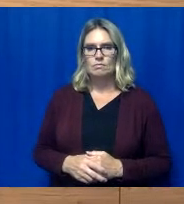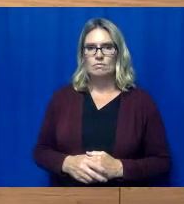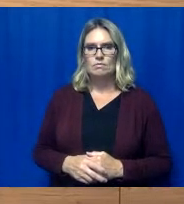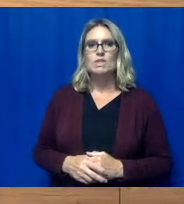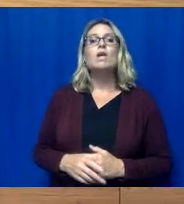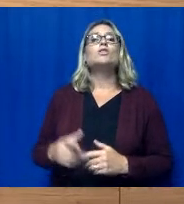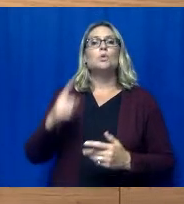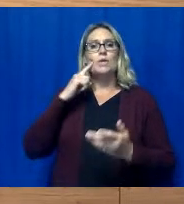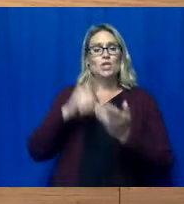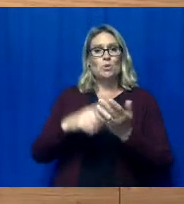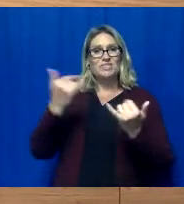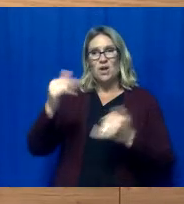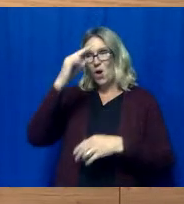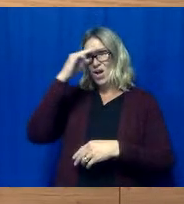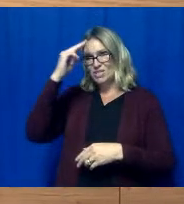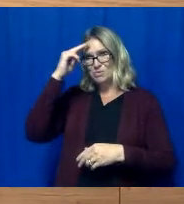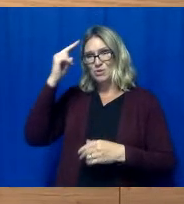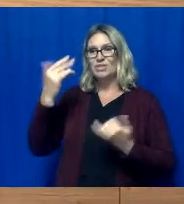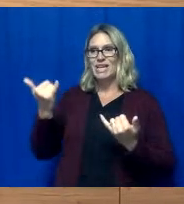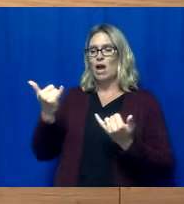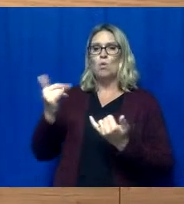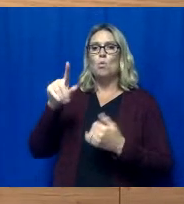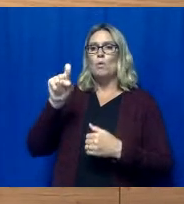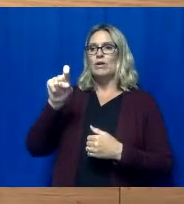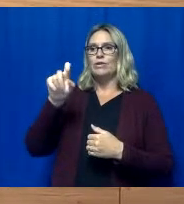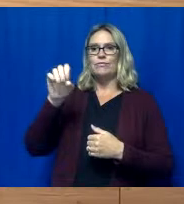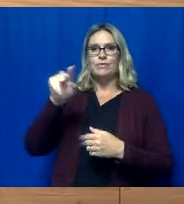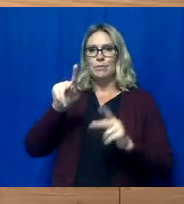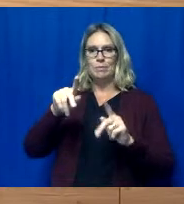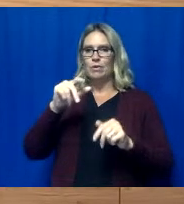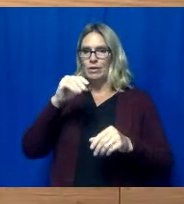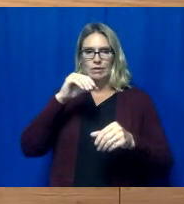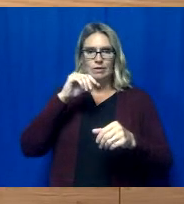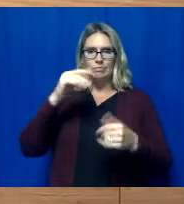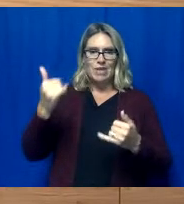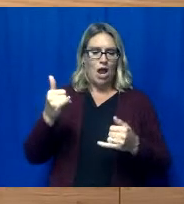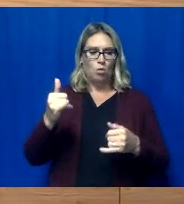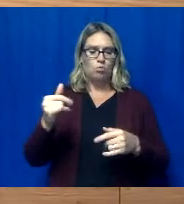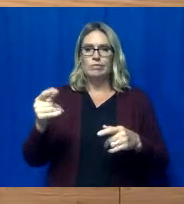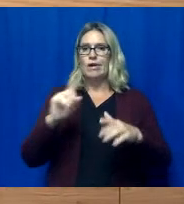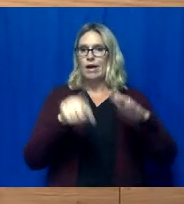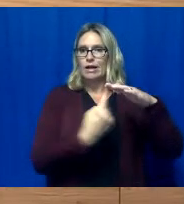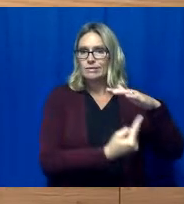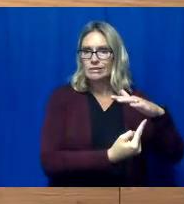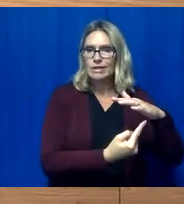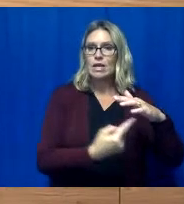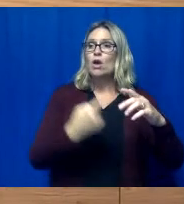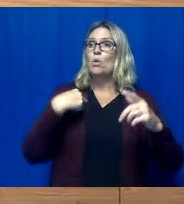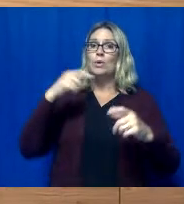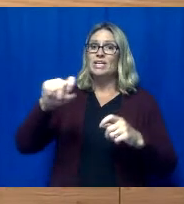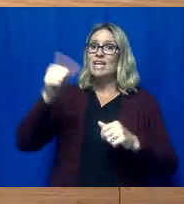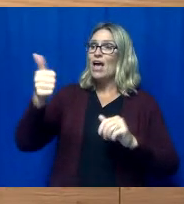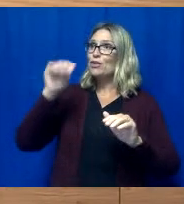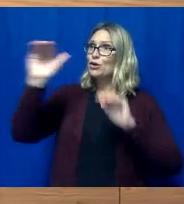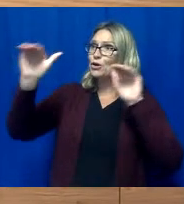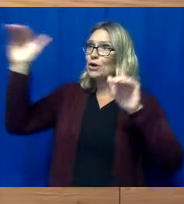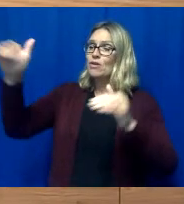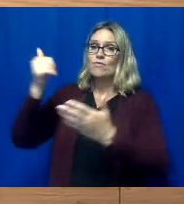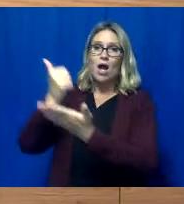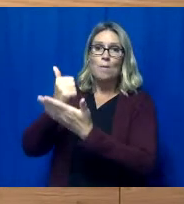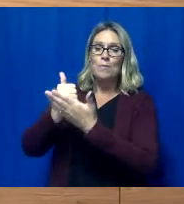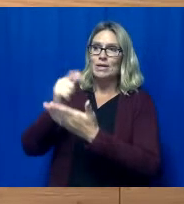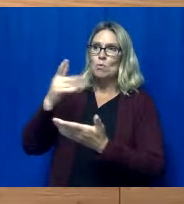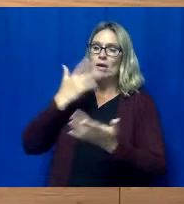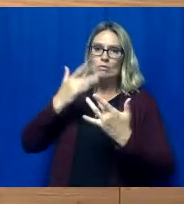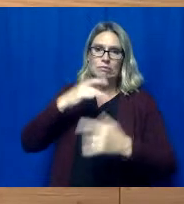I'm wondering at what point the province will look to other provinces for reinforcements for staff,